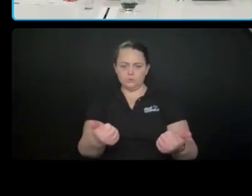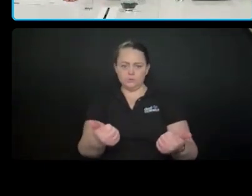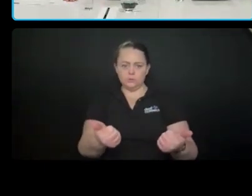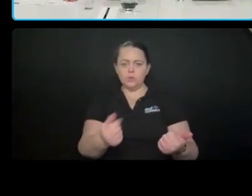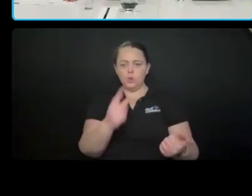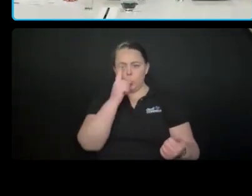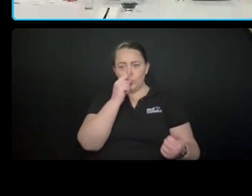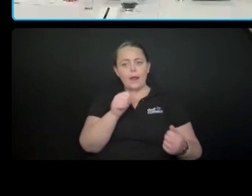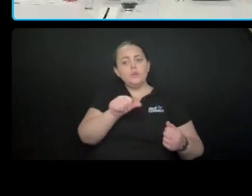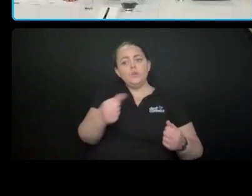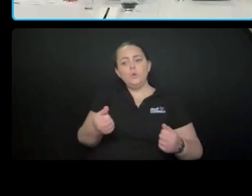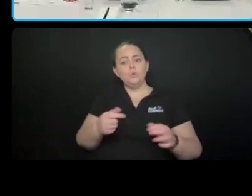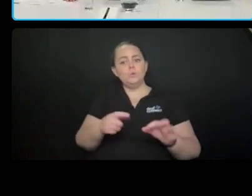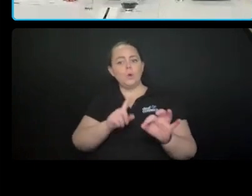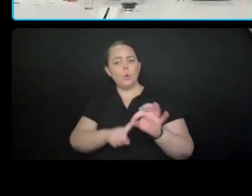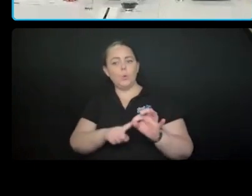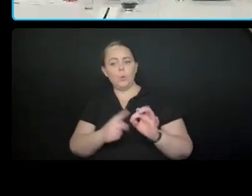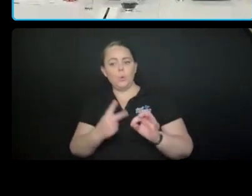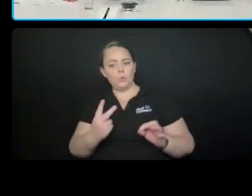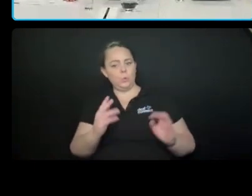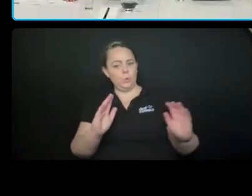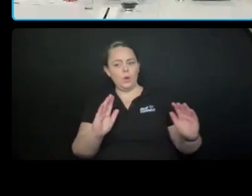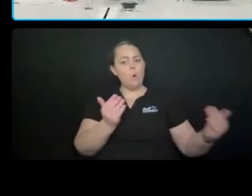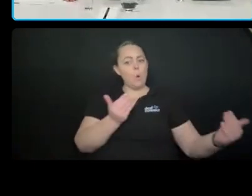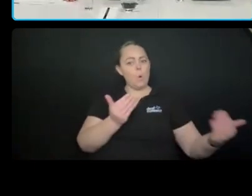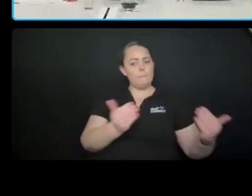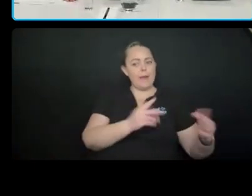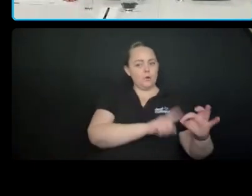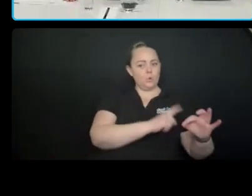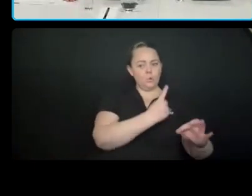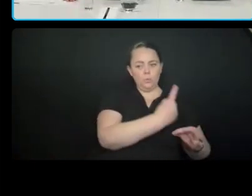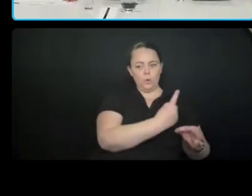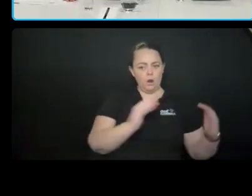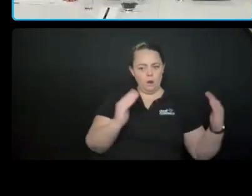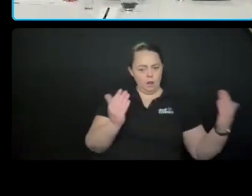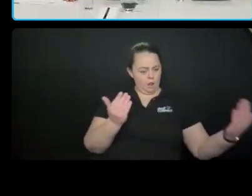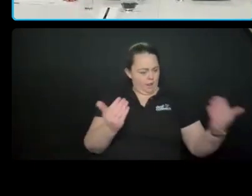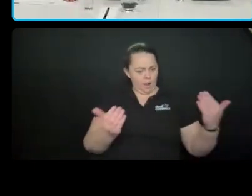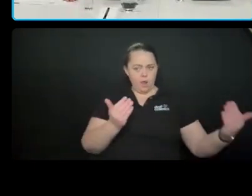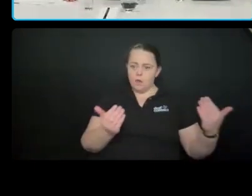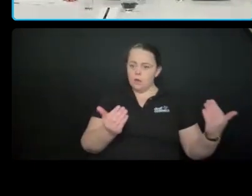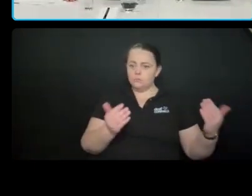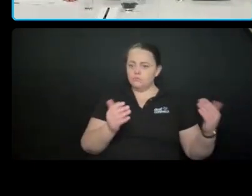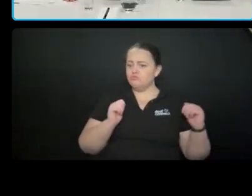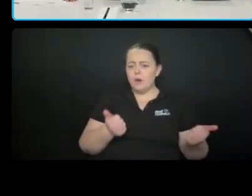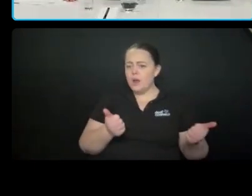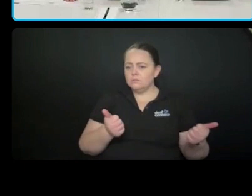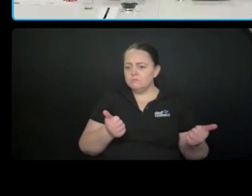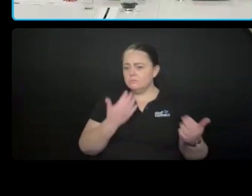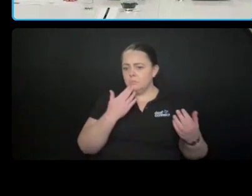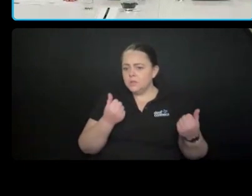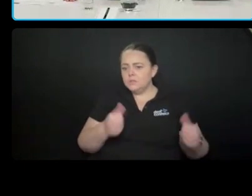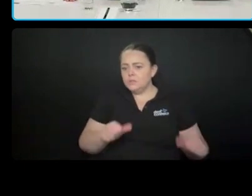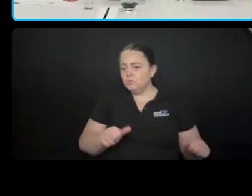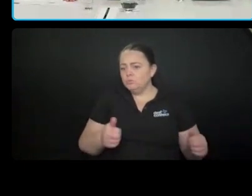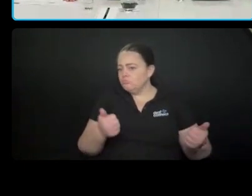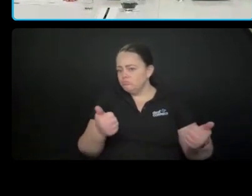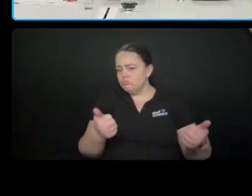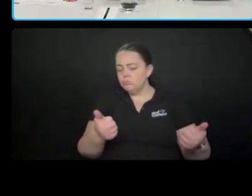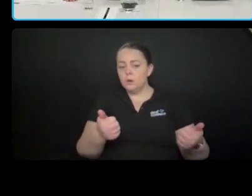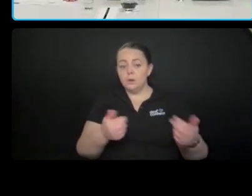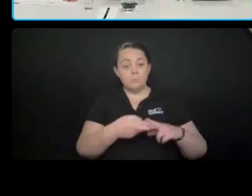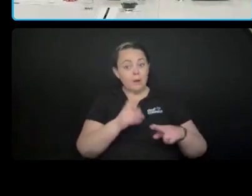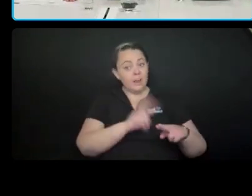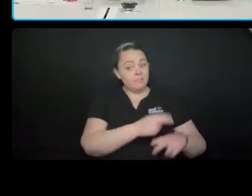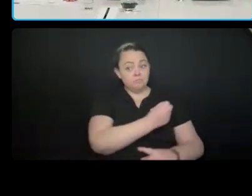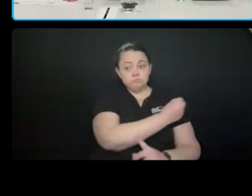to complete QI program reporting, then we'd encourage you to use that. However, if services don't have that comparative